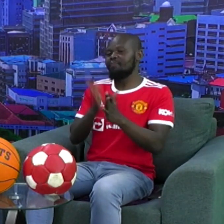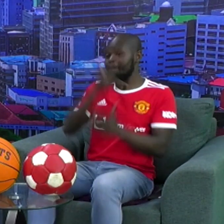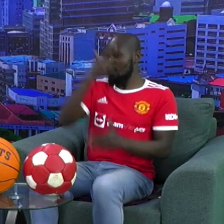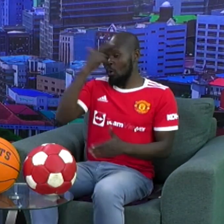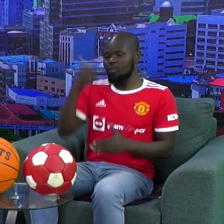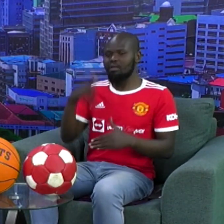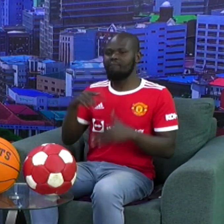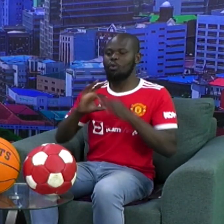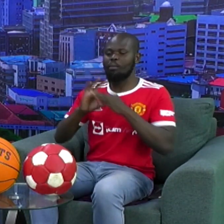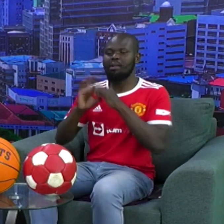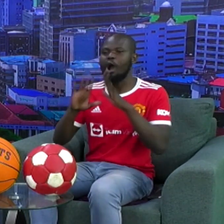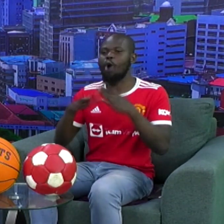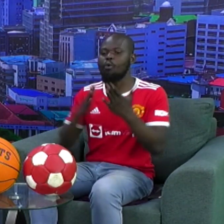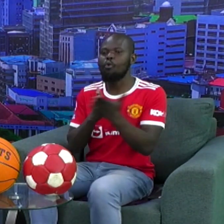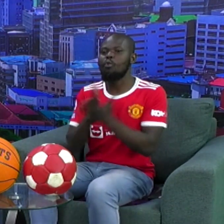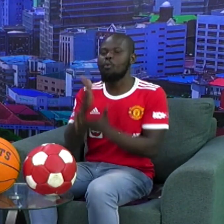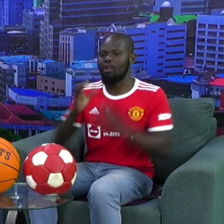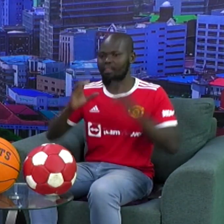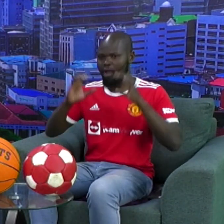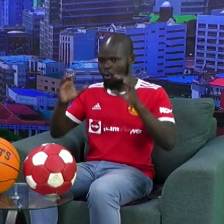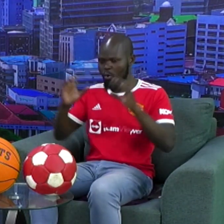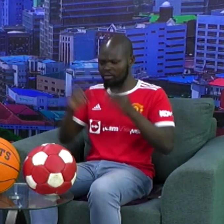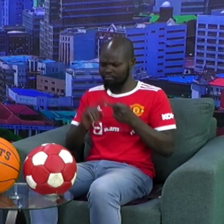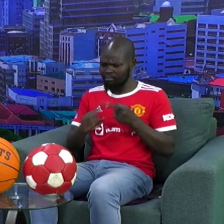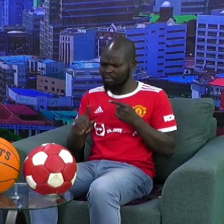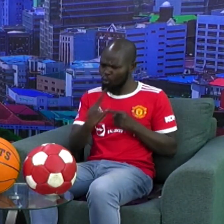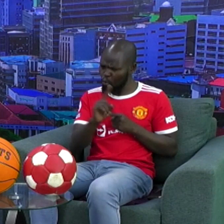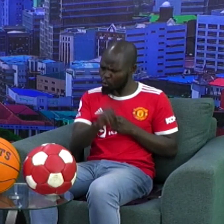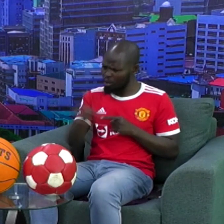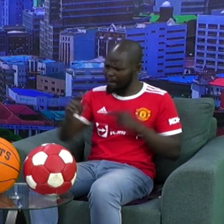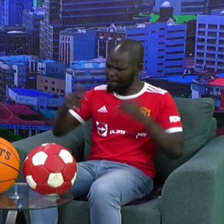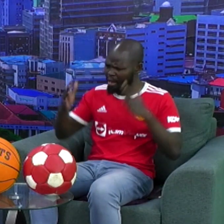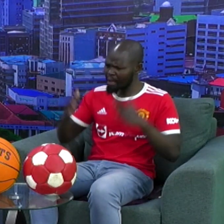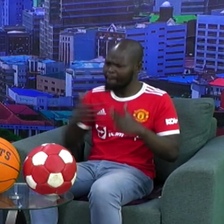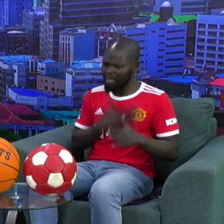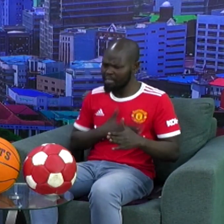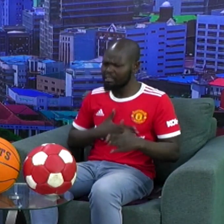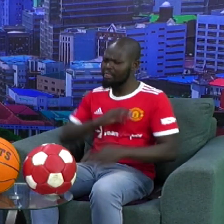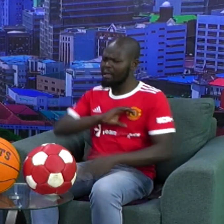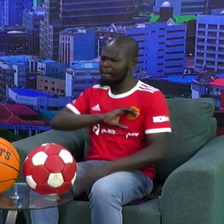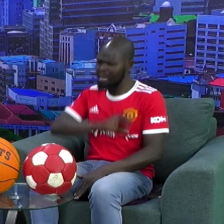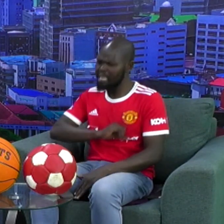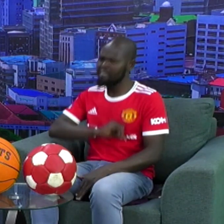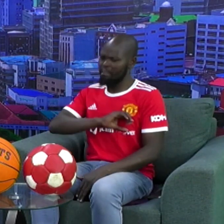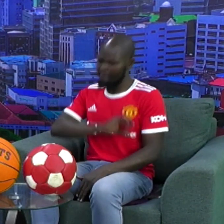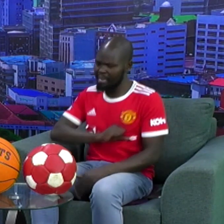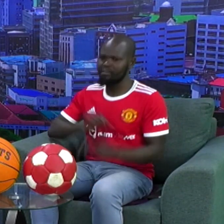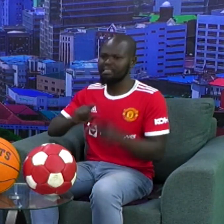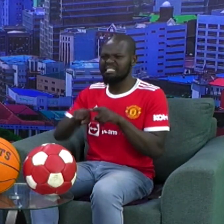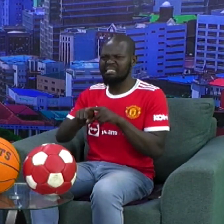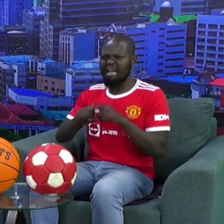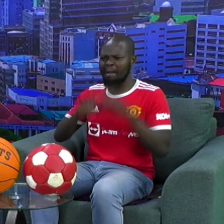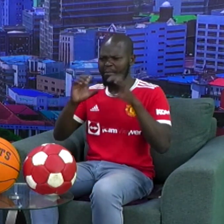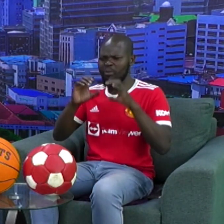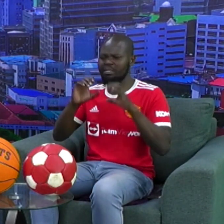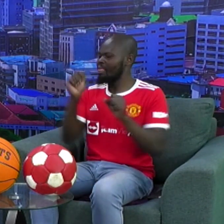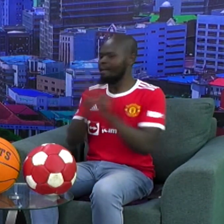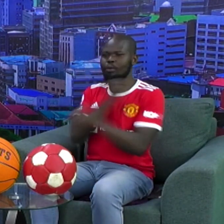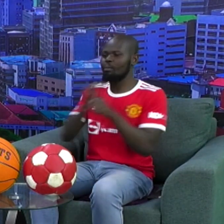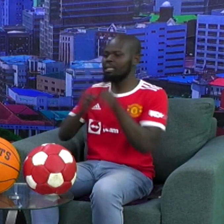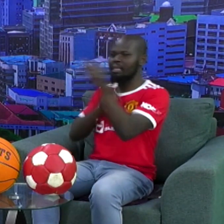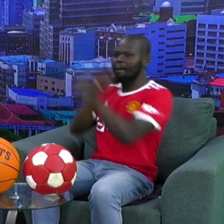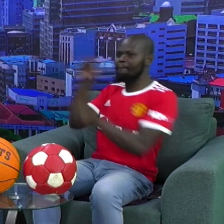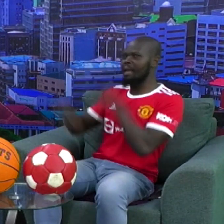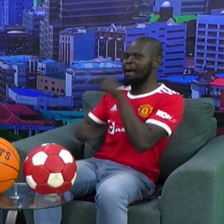Posta Rangers, if this continues, this will solidify their place. I think the players are very